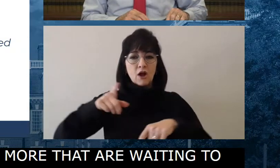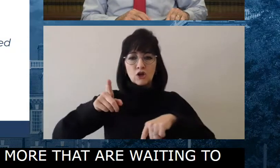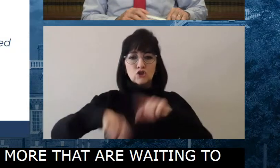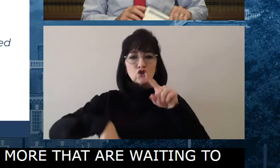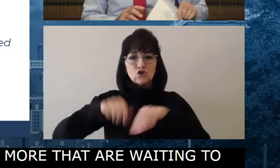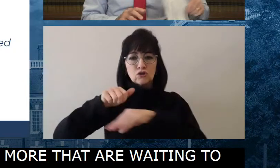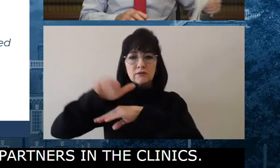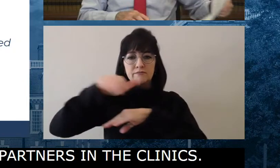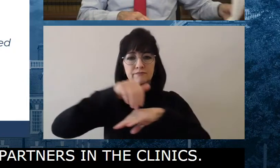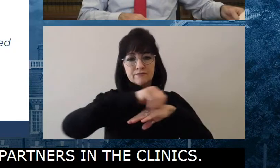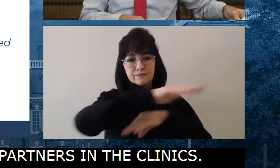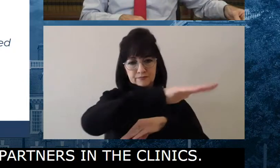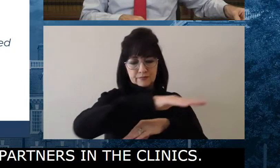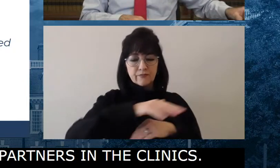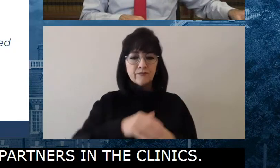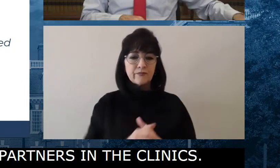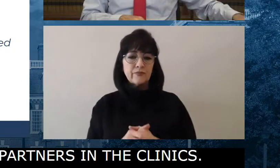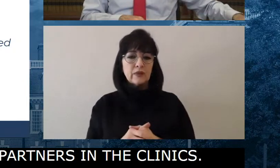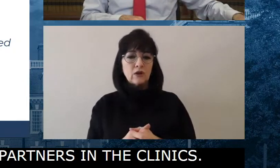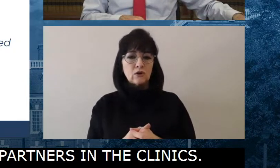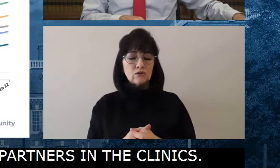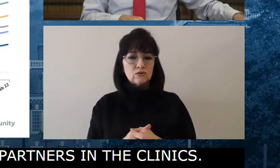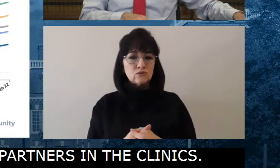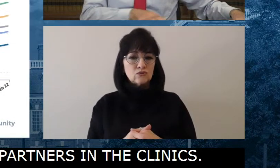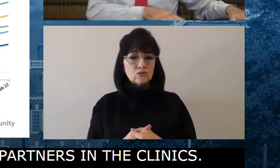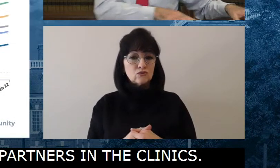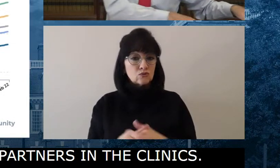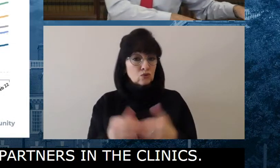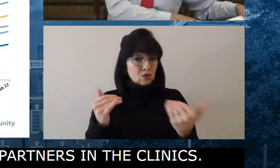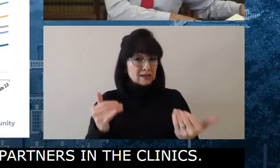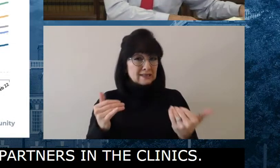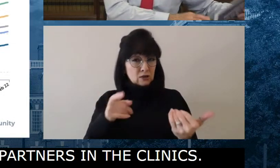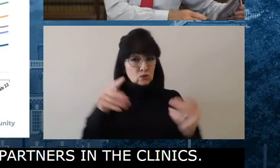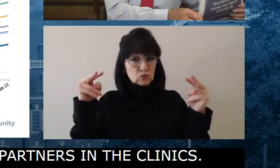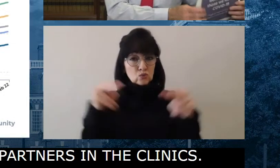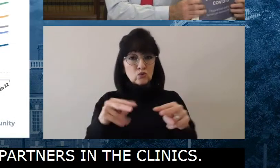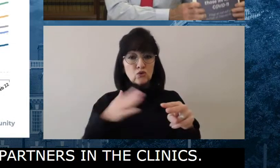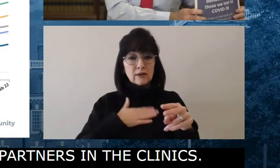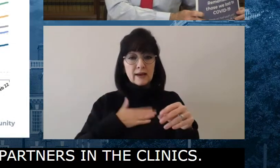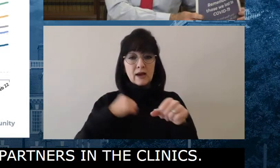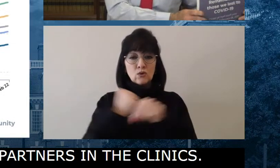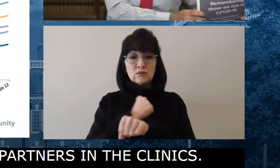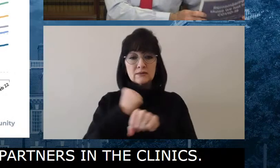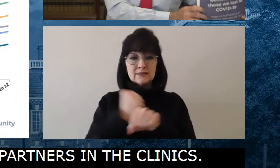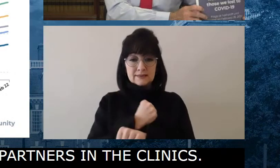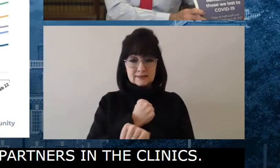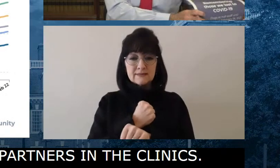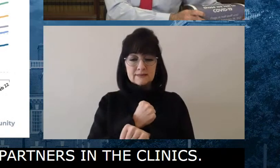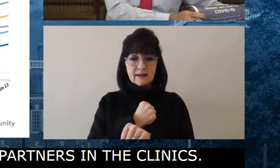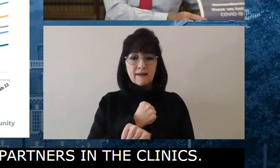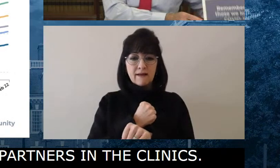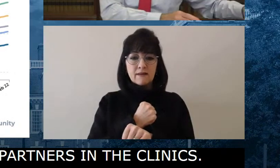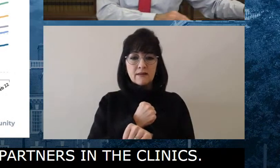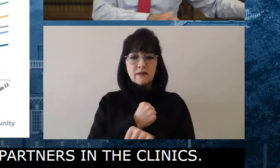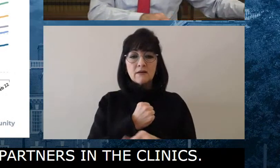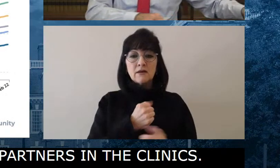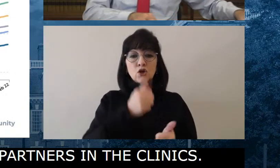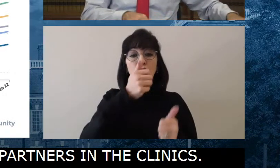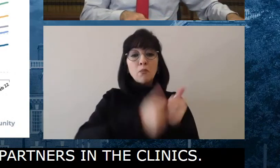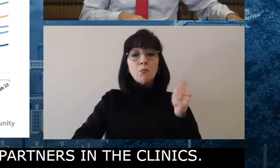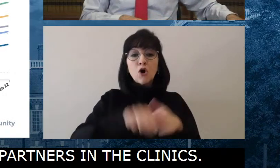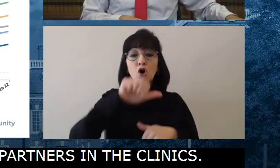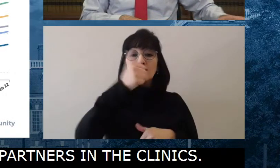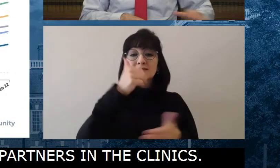just a week or two ago. So let's take a look at the rate of positive cases. You can see in each of the demographic groups, the younger